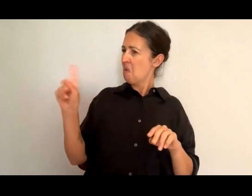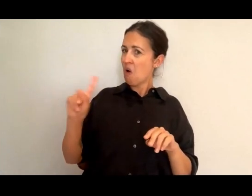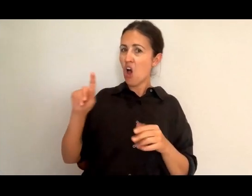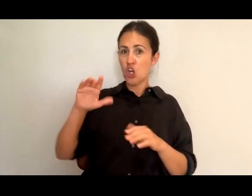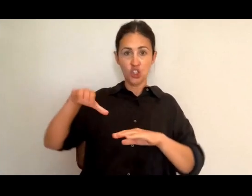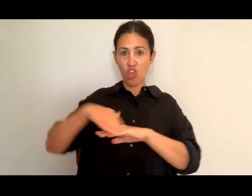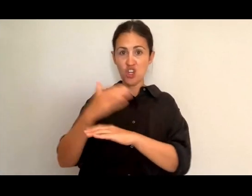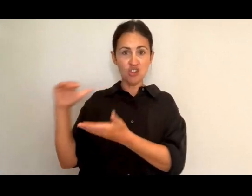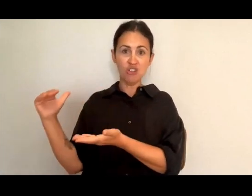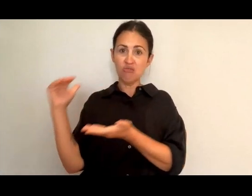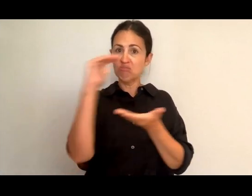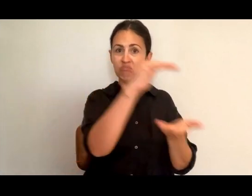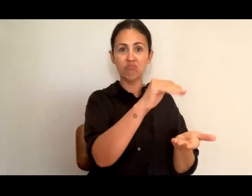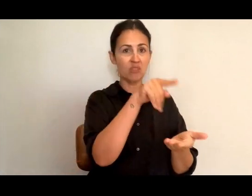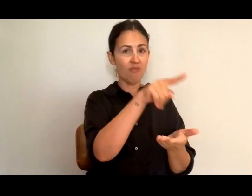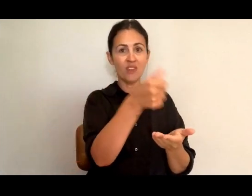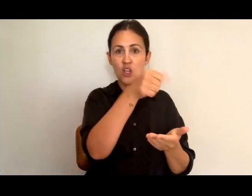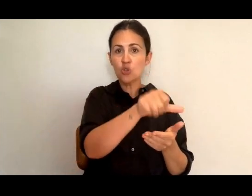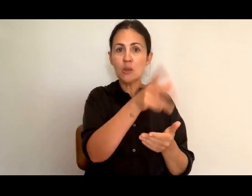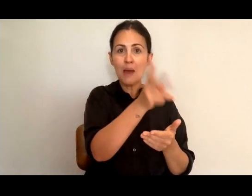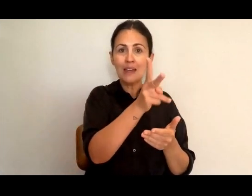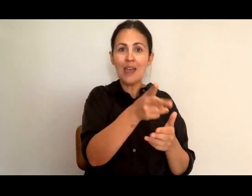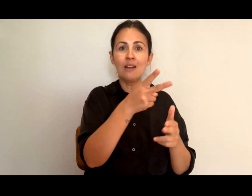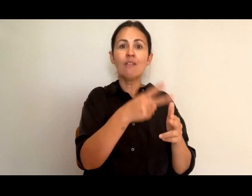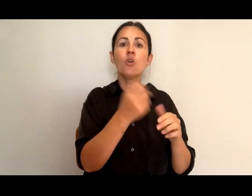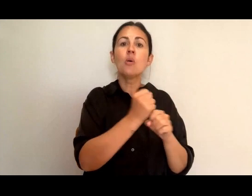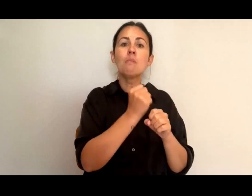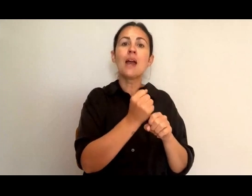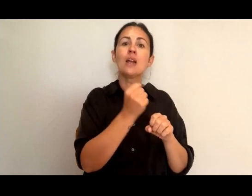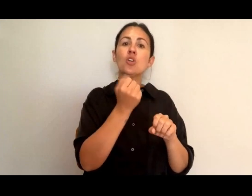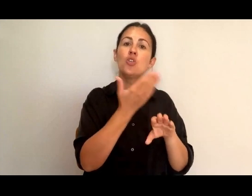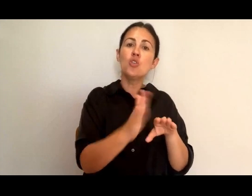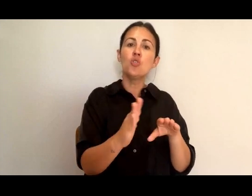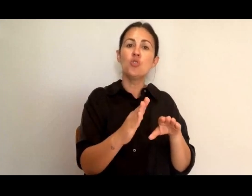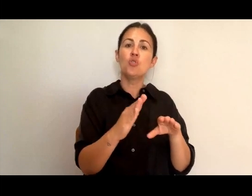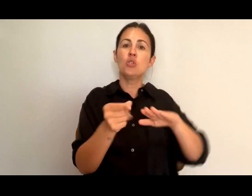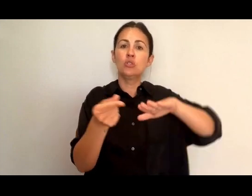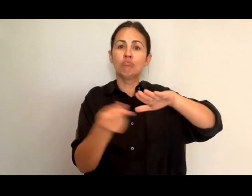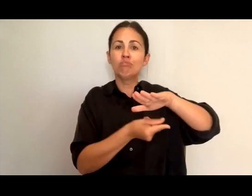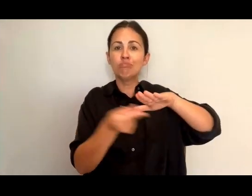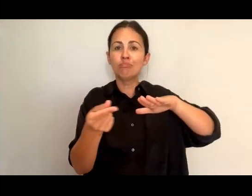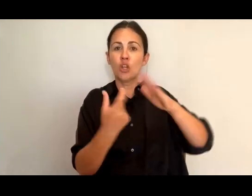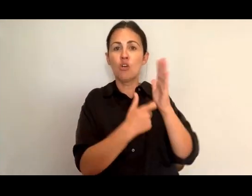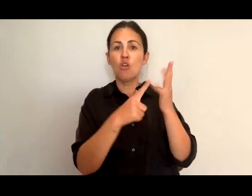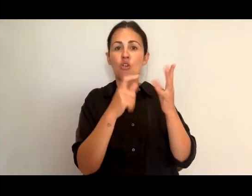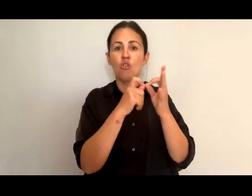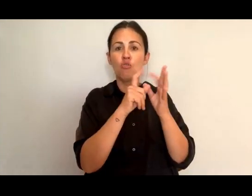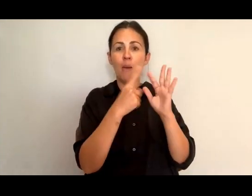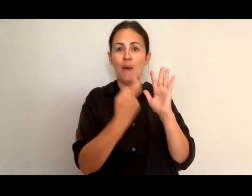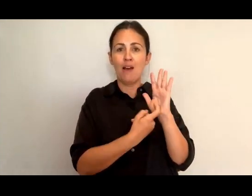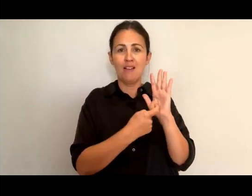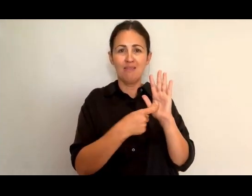stewardship, the better we're going to see the outcomes for reducing the amount of waste that we put into landfill. And so for us, we partnered